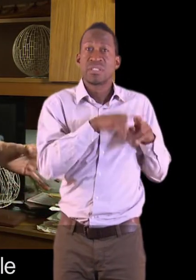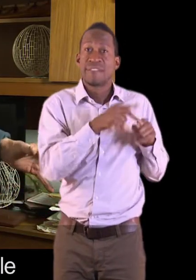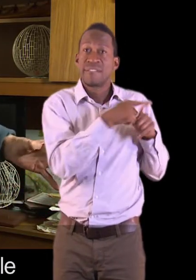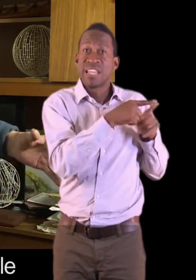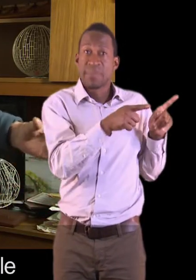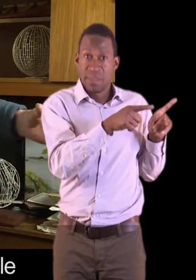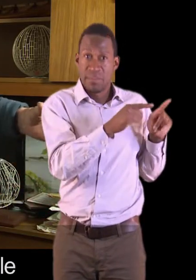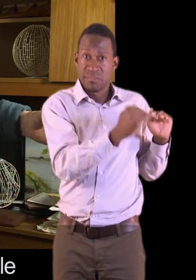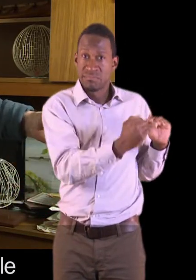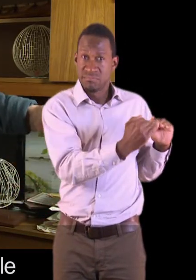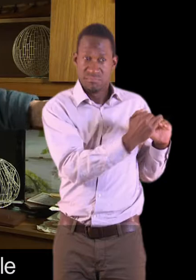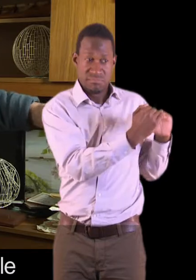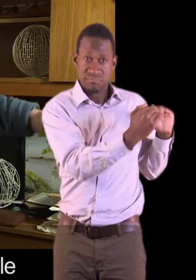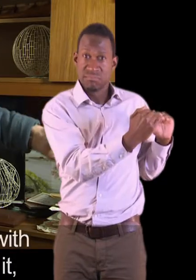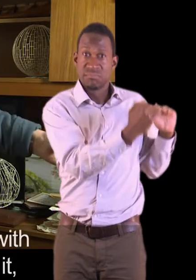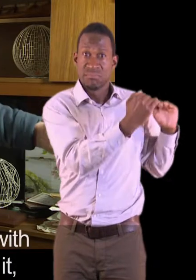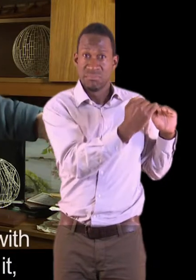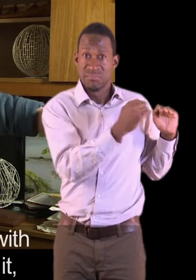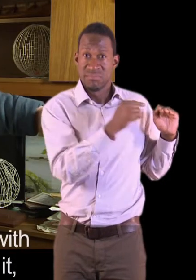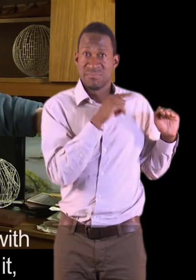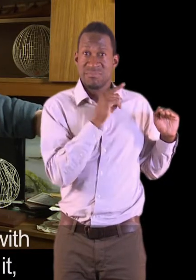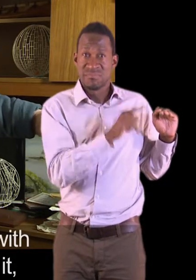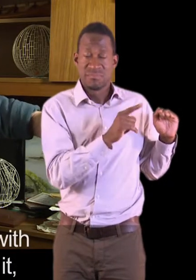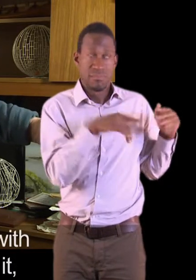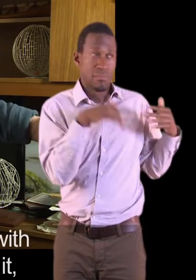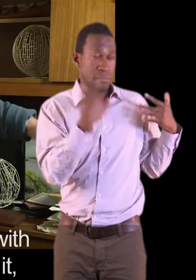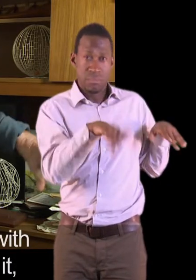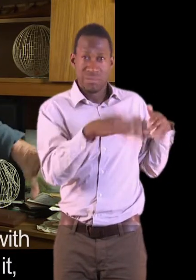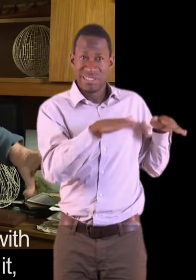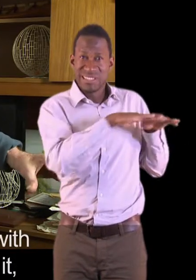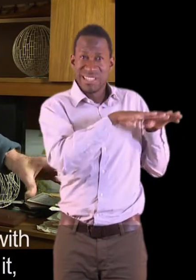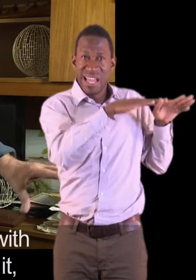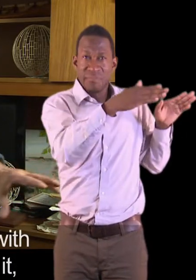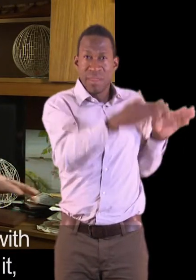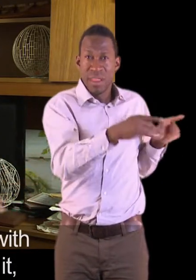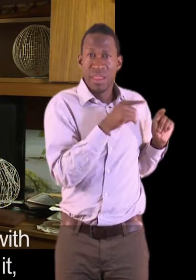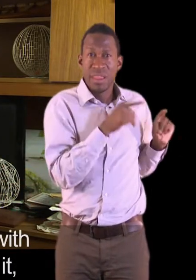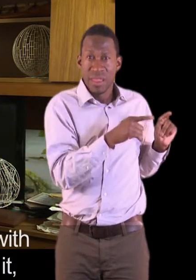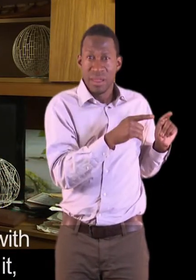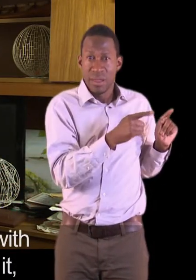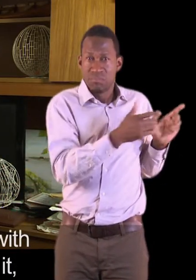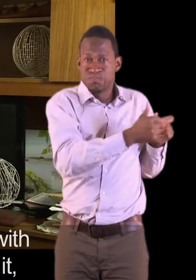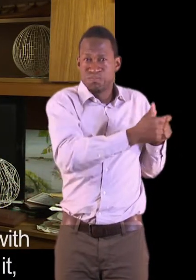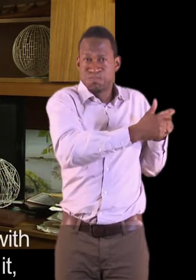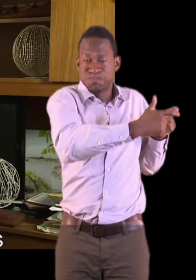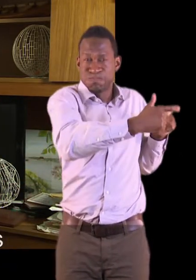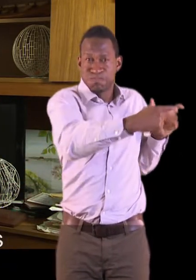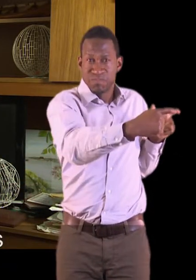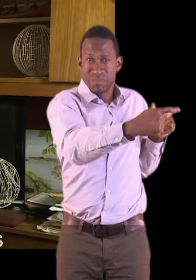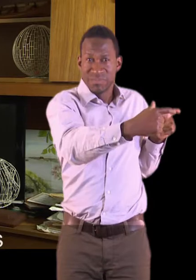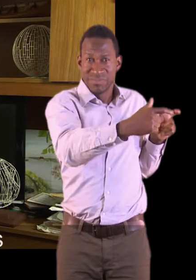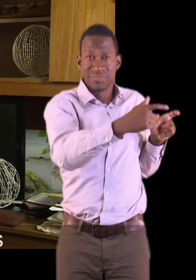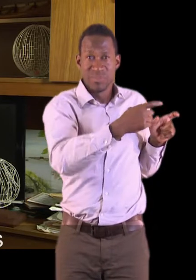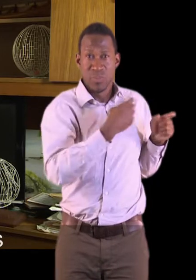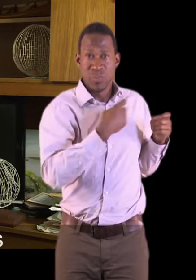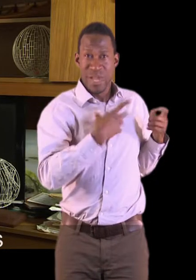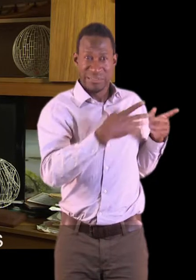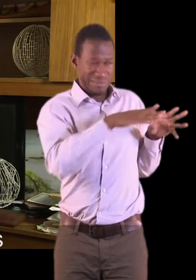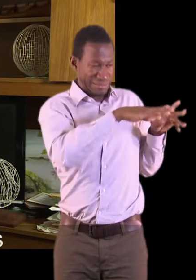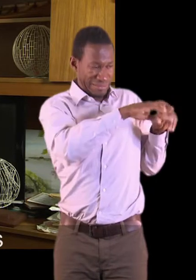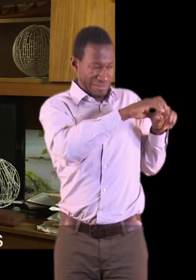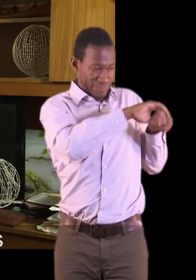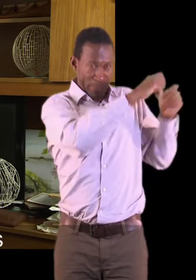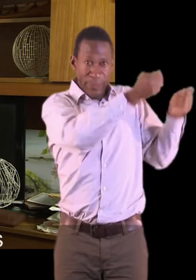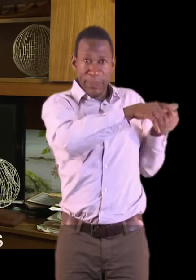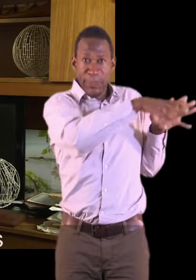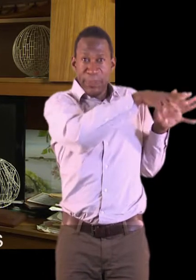was a magnificent table. It was ginormous with a snow white cloth on it. We only had boards